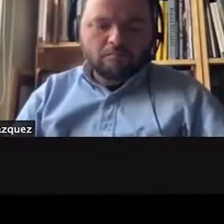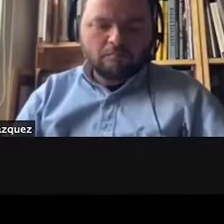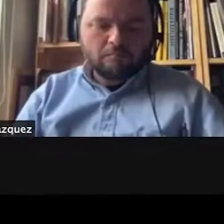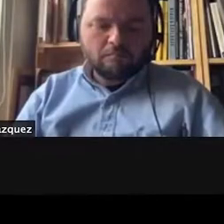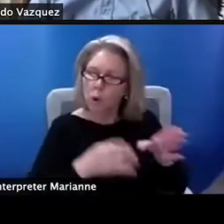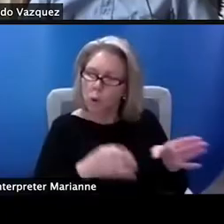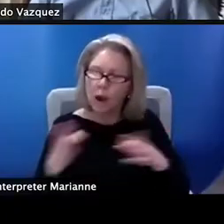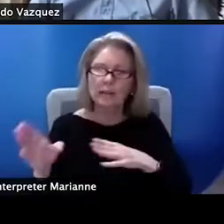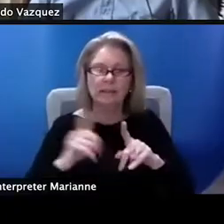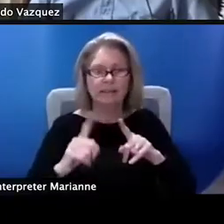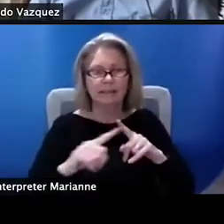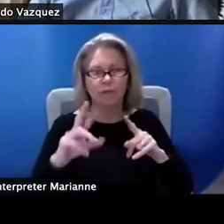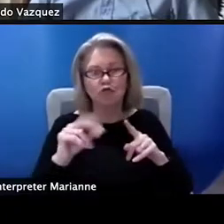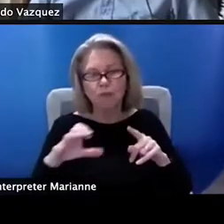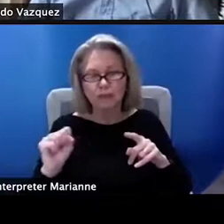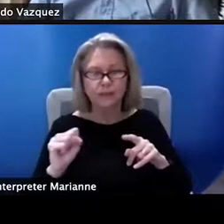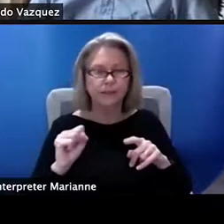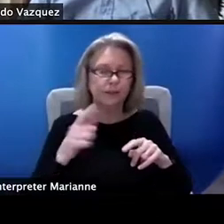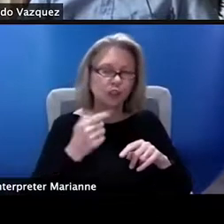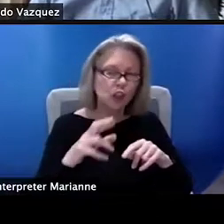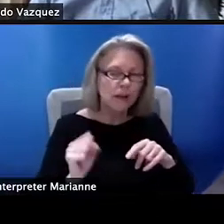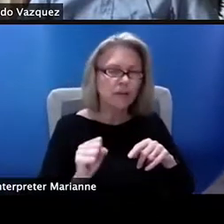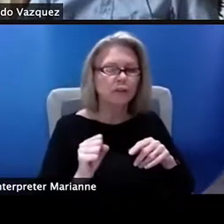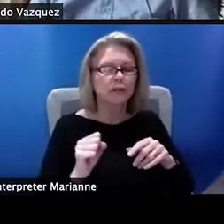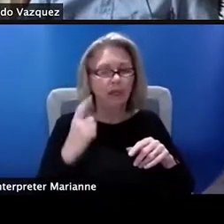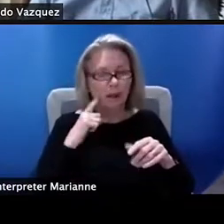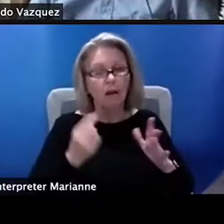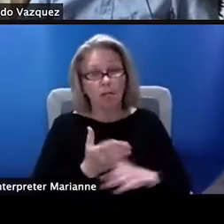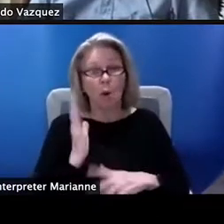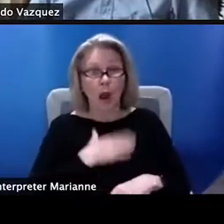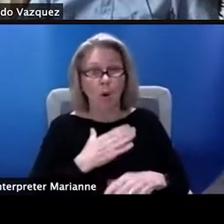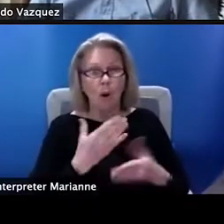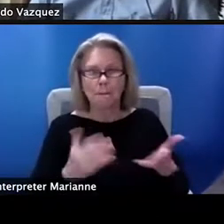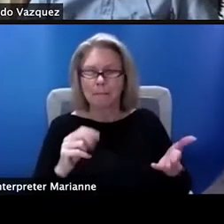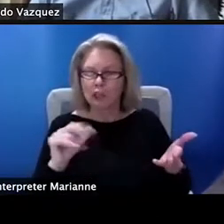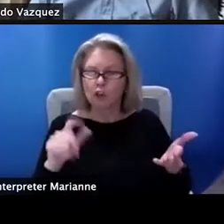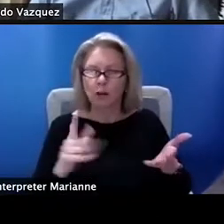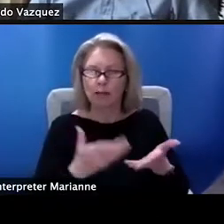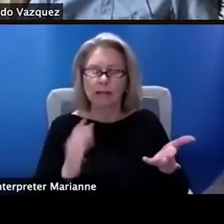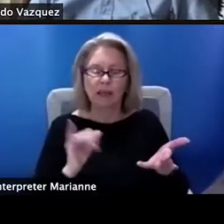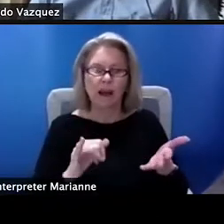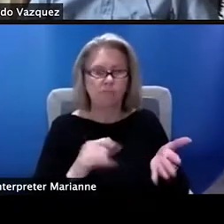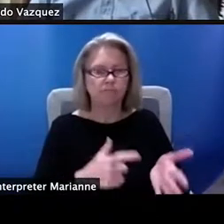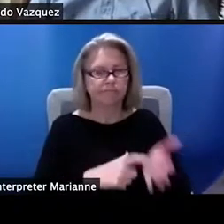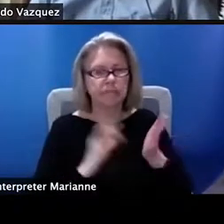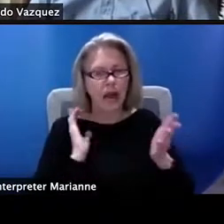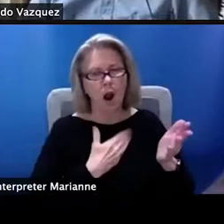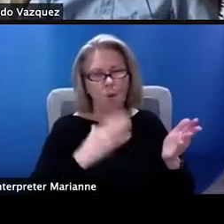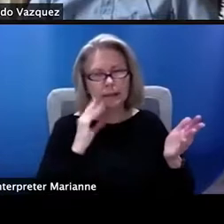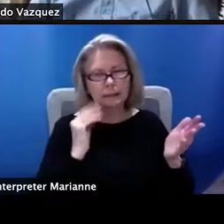different genders and races, et cetera. But specifically, I think very much our material condition kind of dictates as well, obviously, our